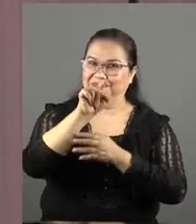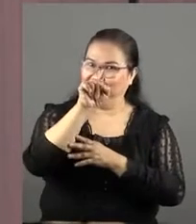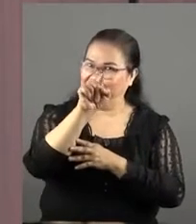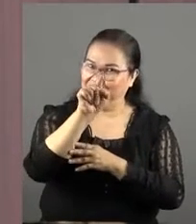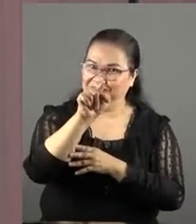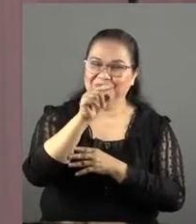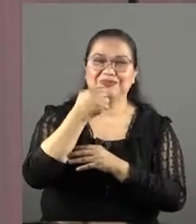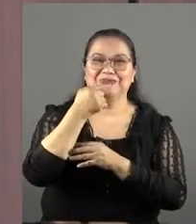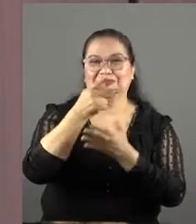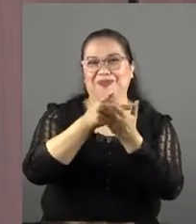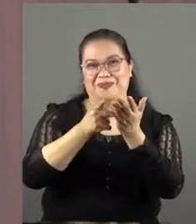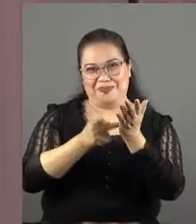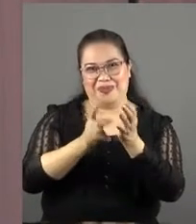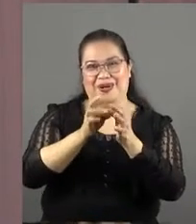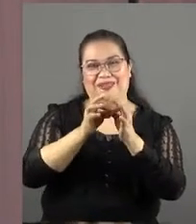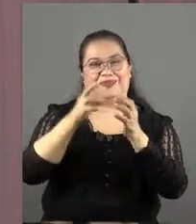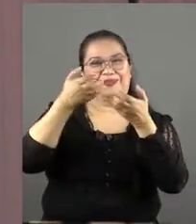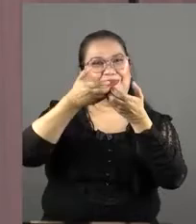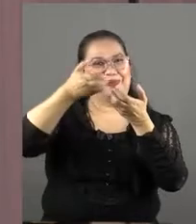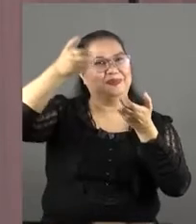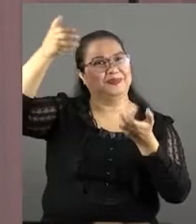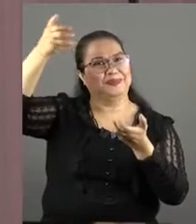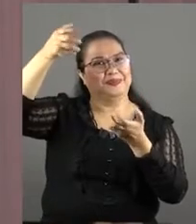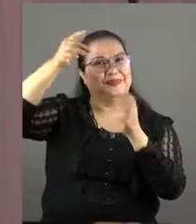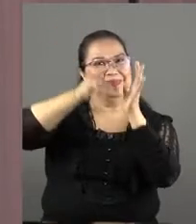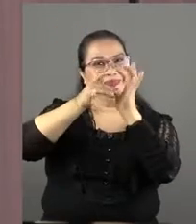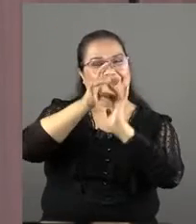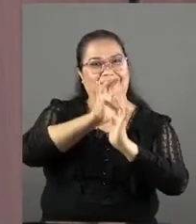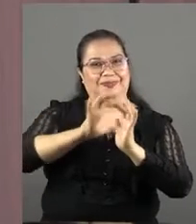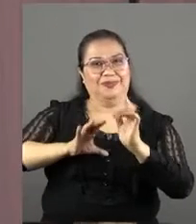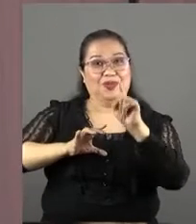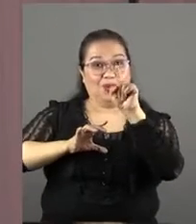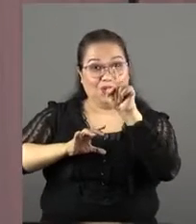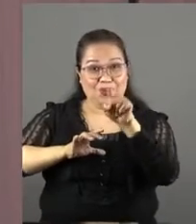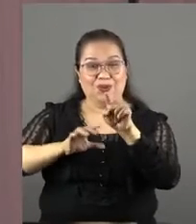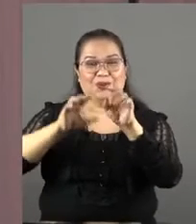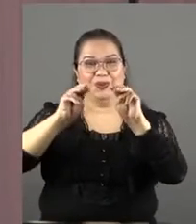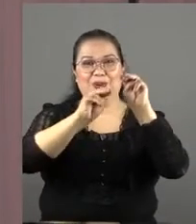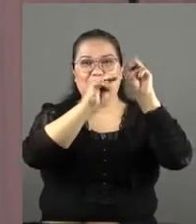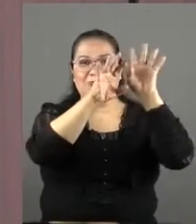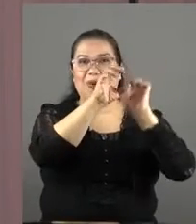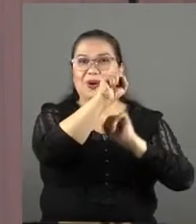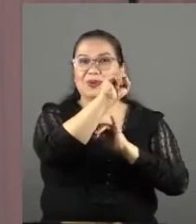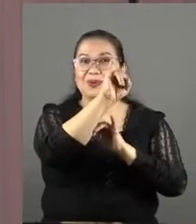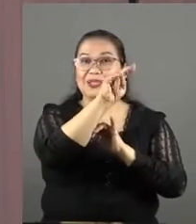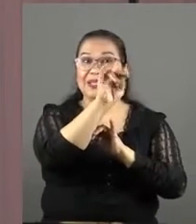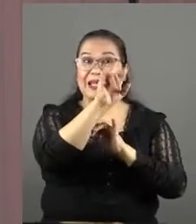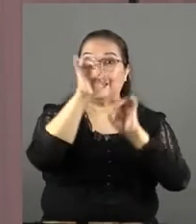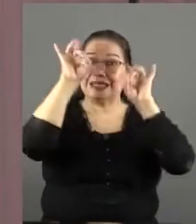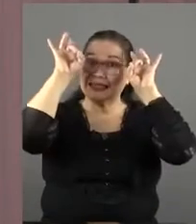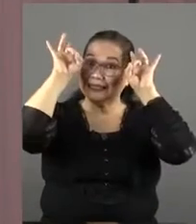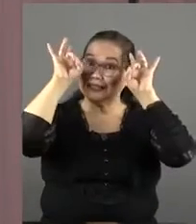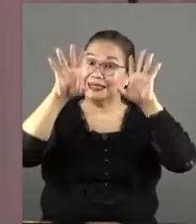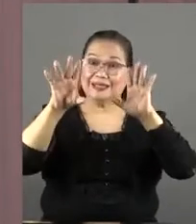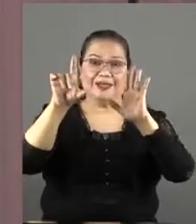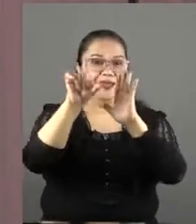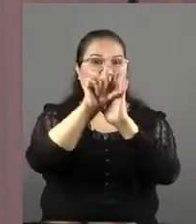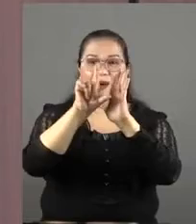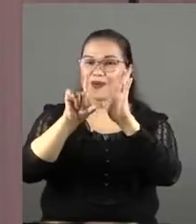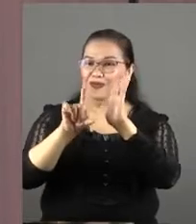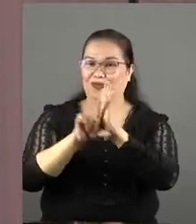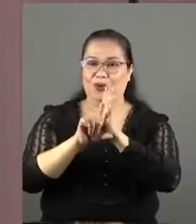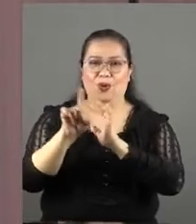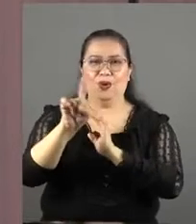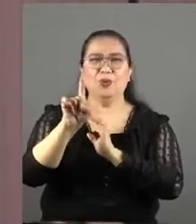are apart from Christ. You are in Mount Sinai and the terror of the law. What do you